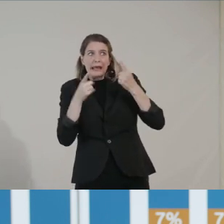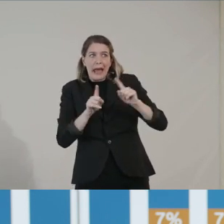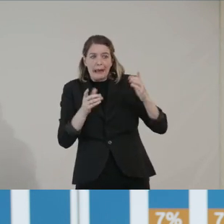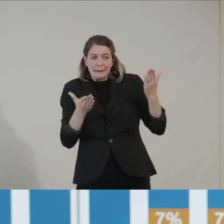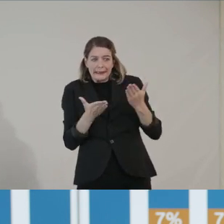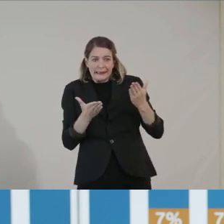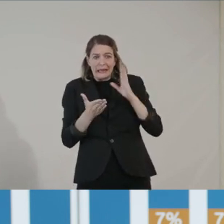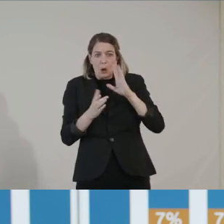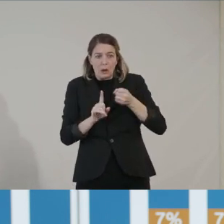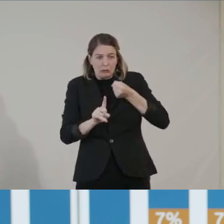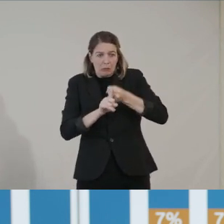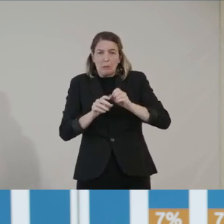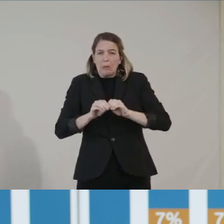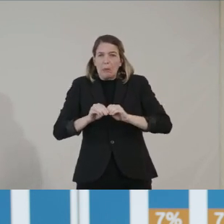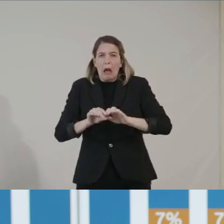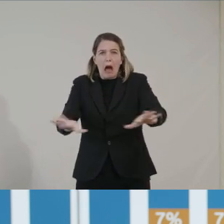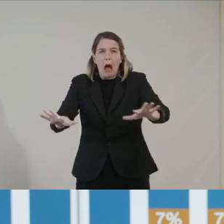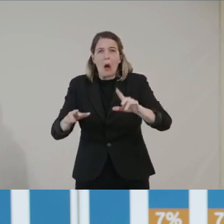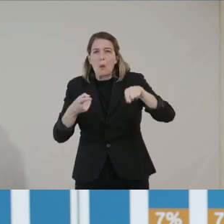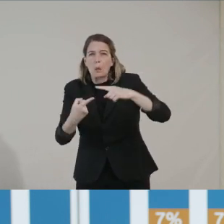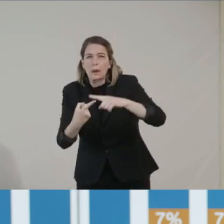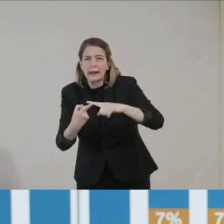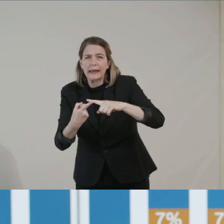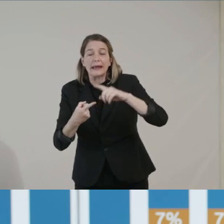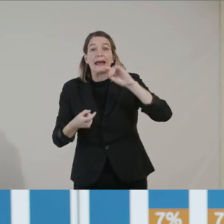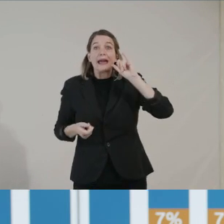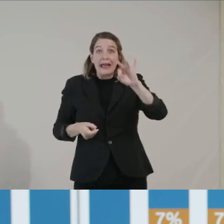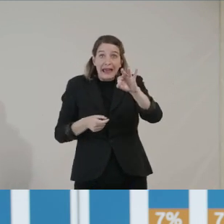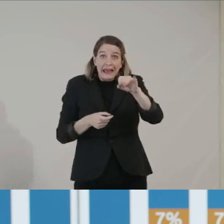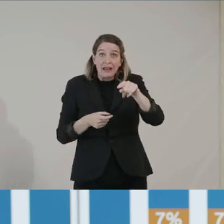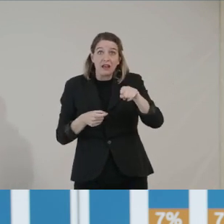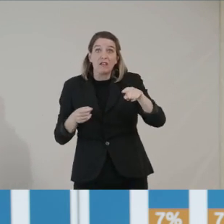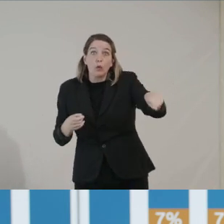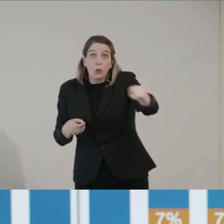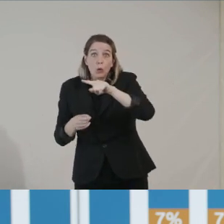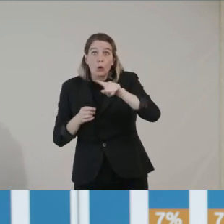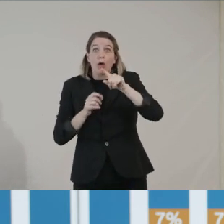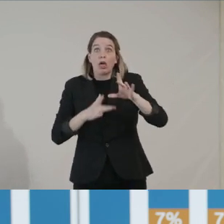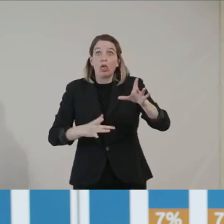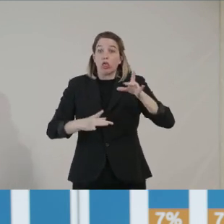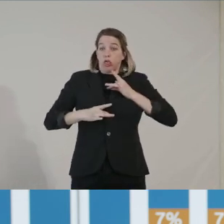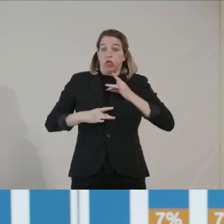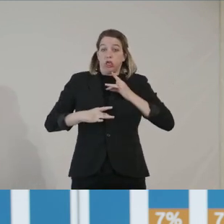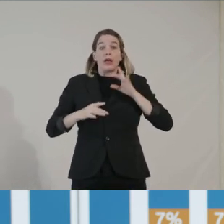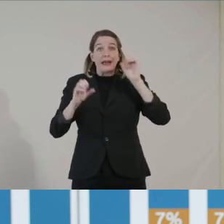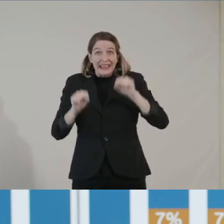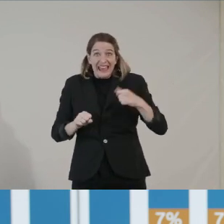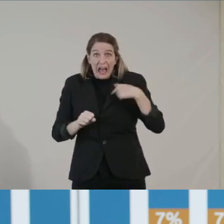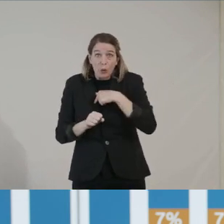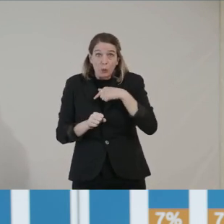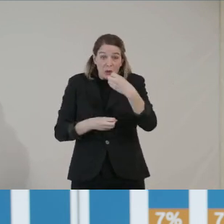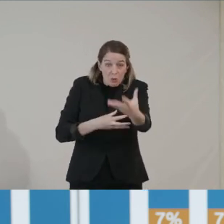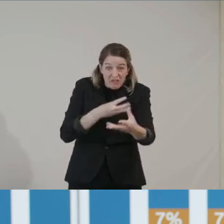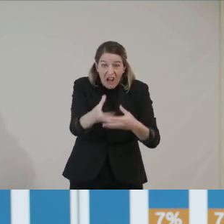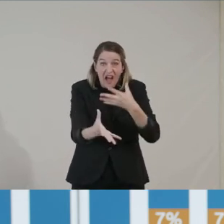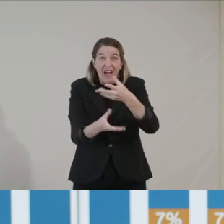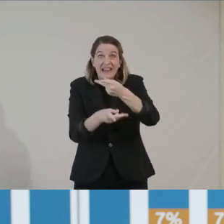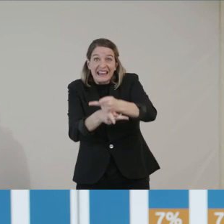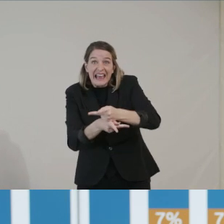COVID-19, could we care for you? Could we provide the comfort? On this slide, a lot of